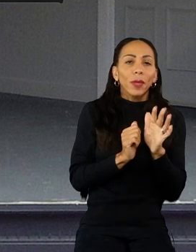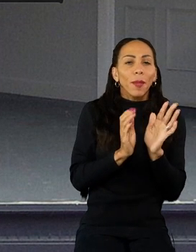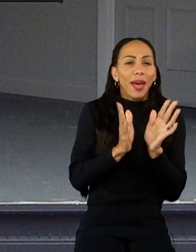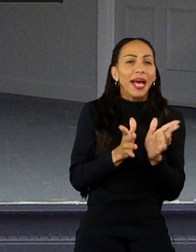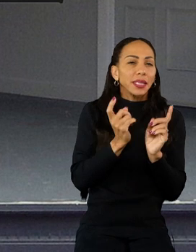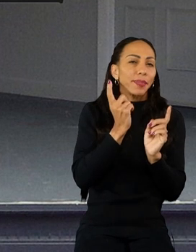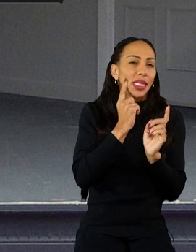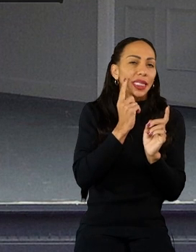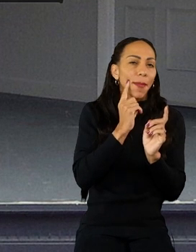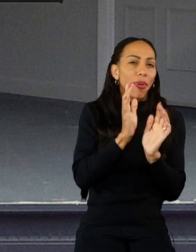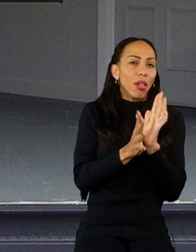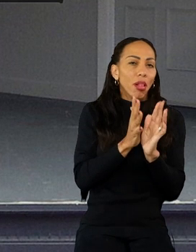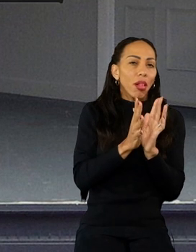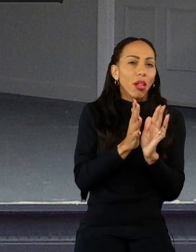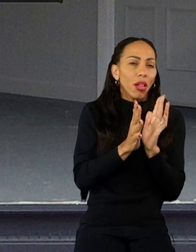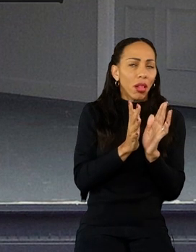keeping it